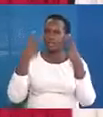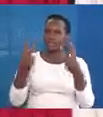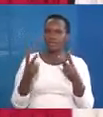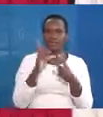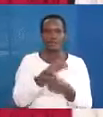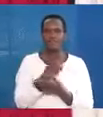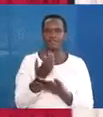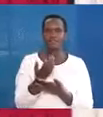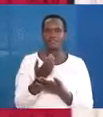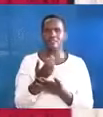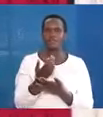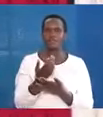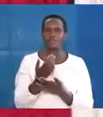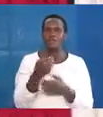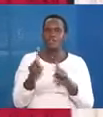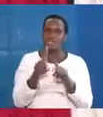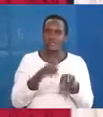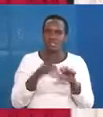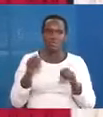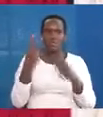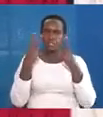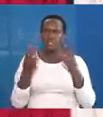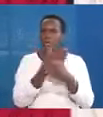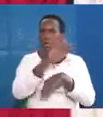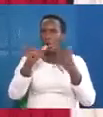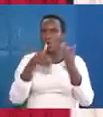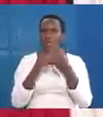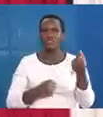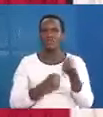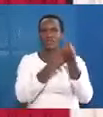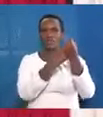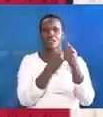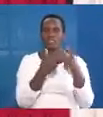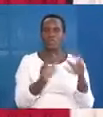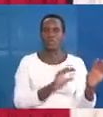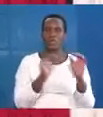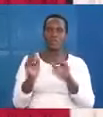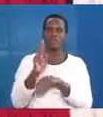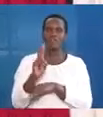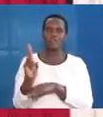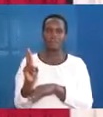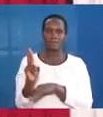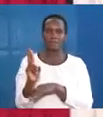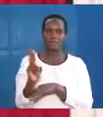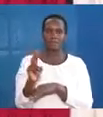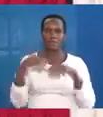every single Kenyan's support through a referendum. I believe that this is a